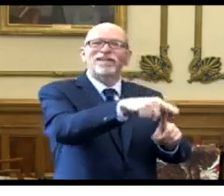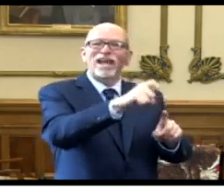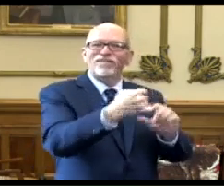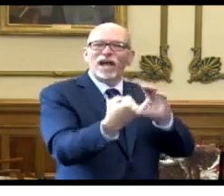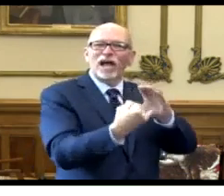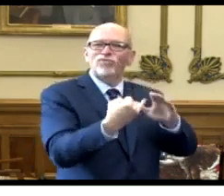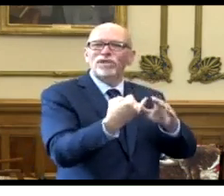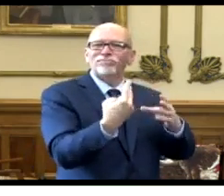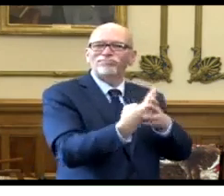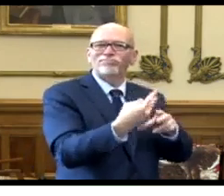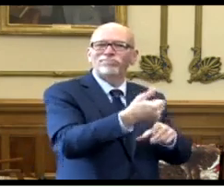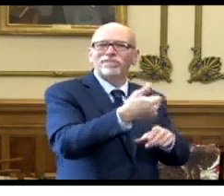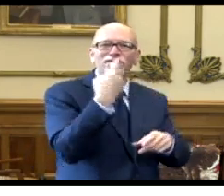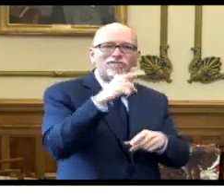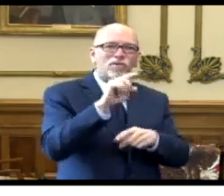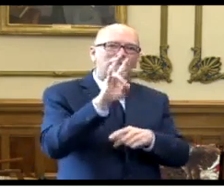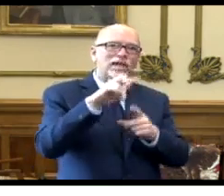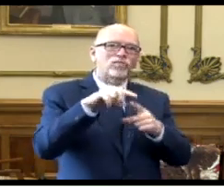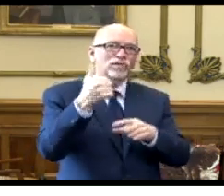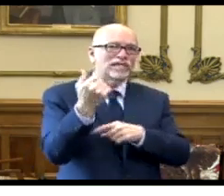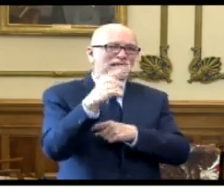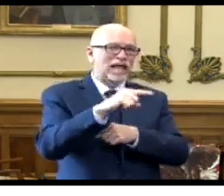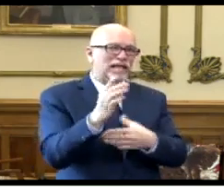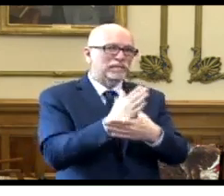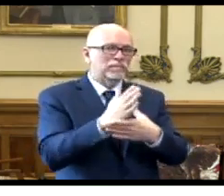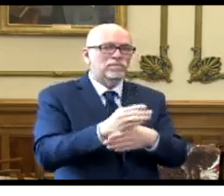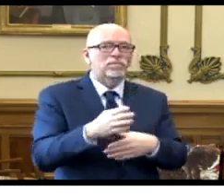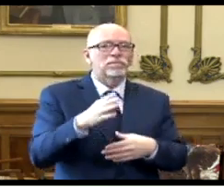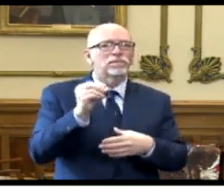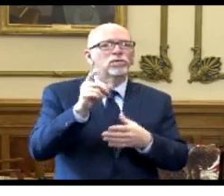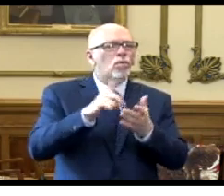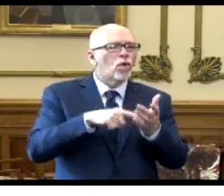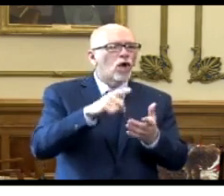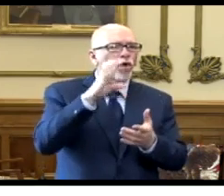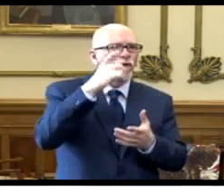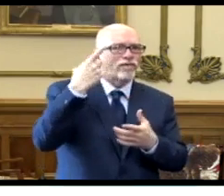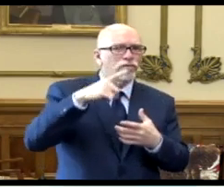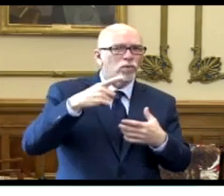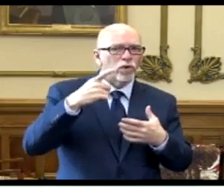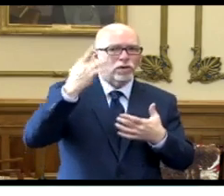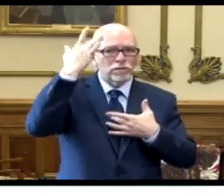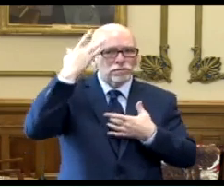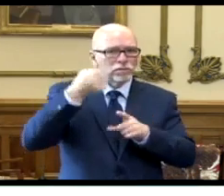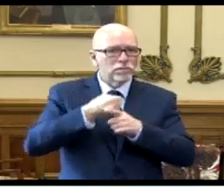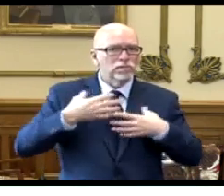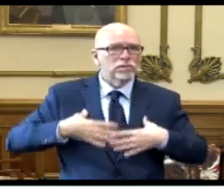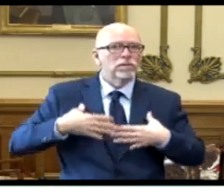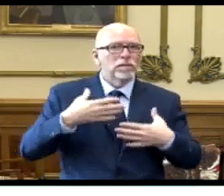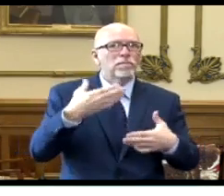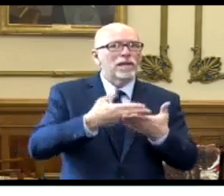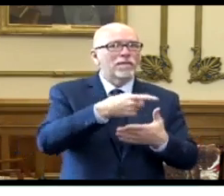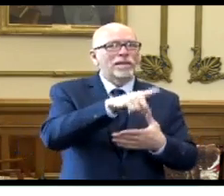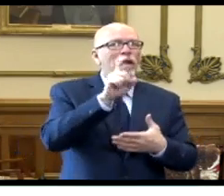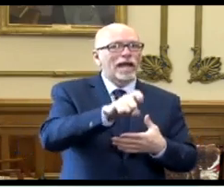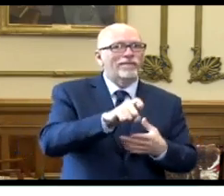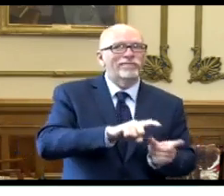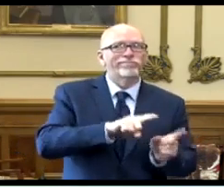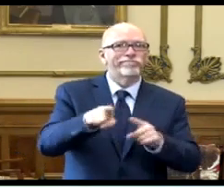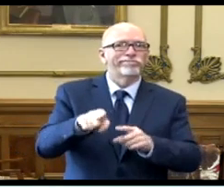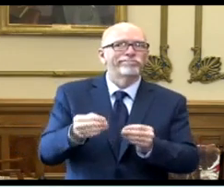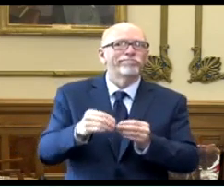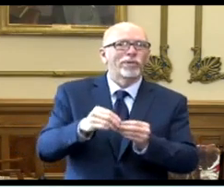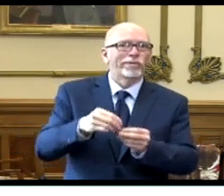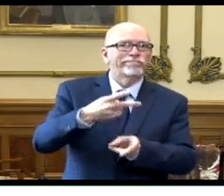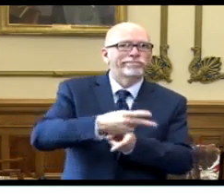isolate for a minimum of 7 to 10 days and what signs or symptoms to look for that might trigger the need for them to access additional